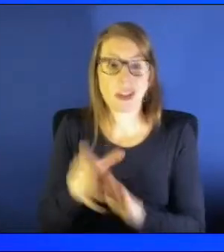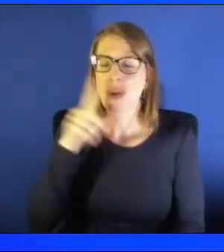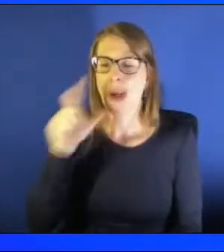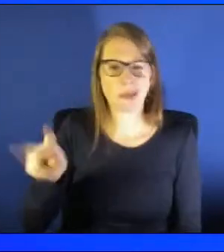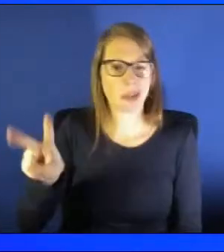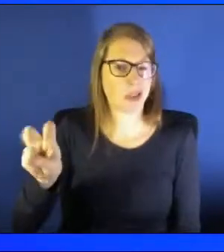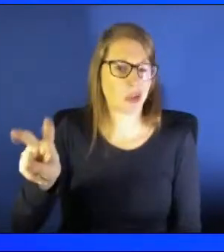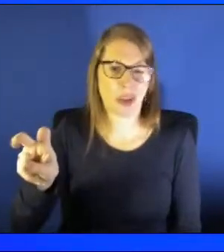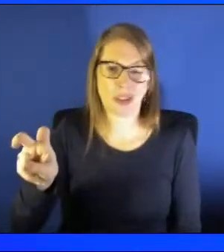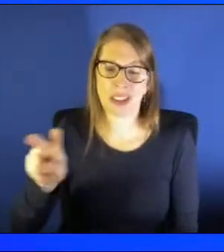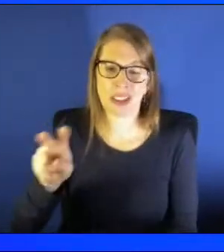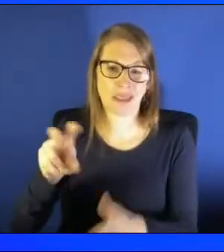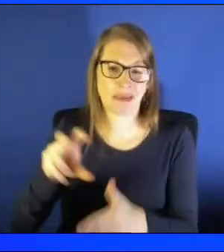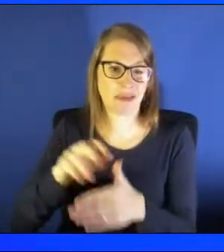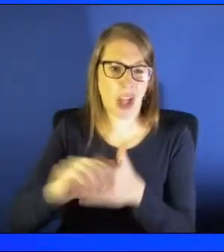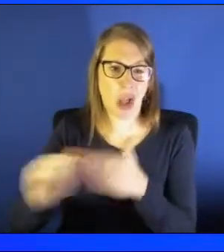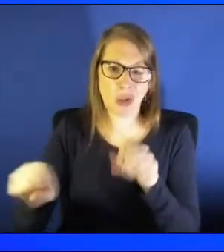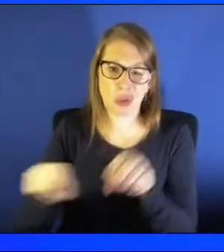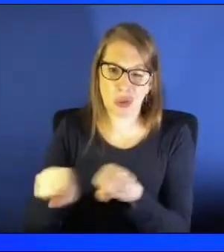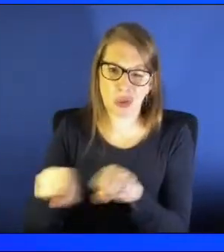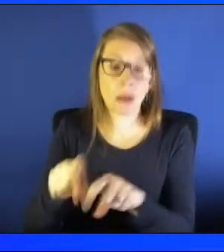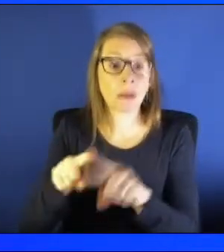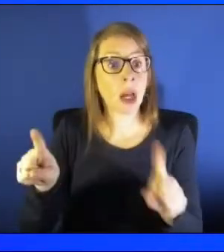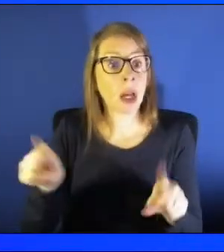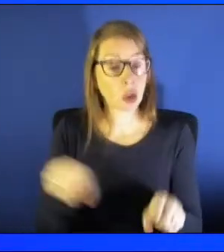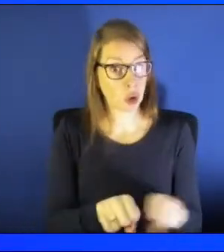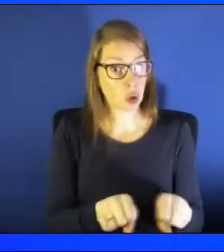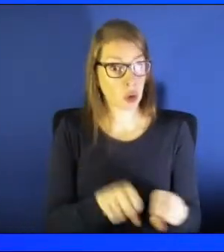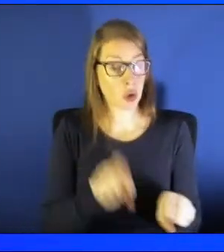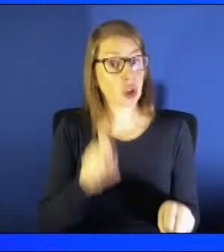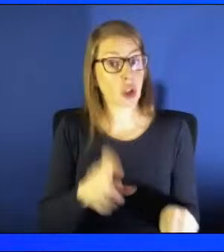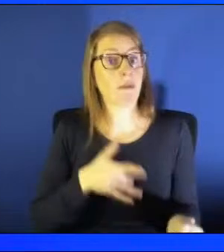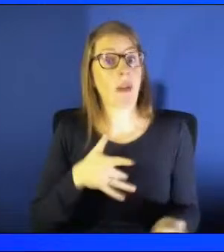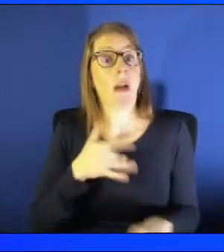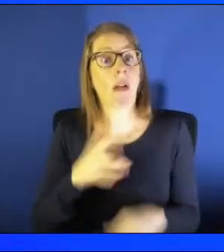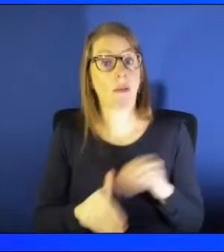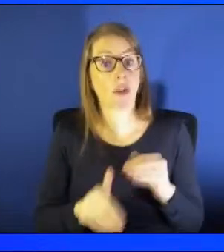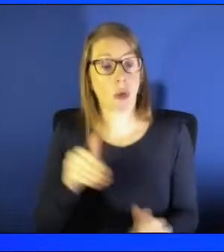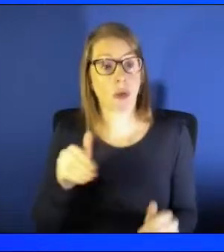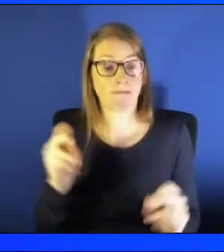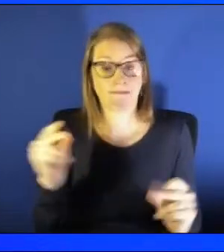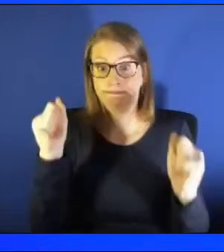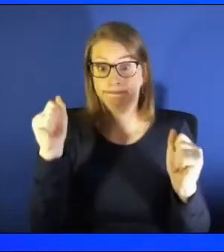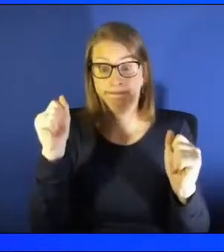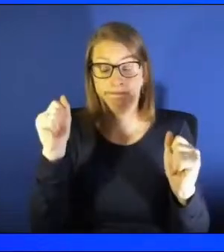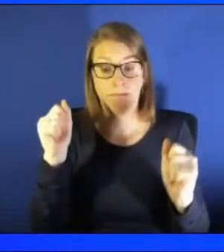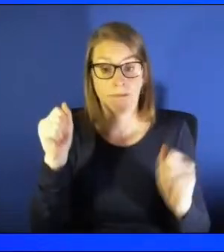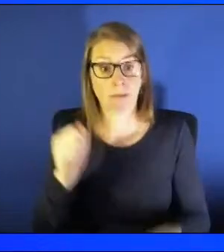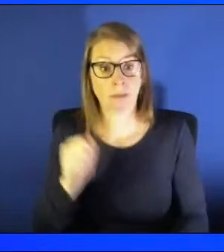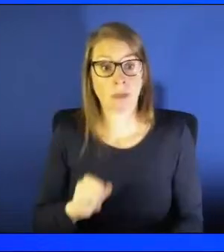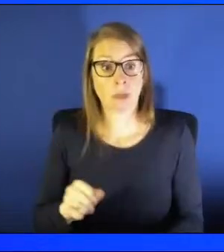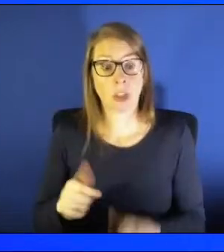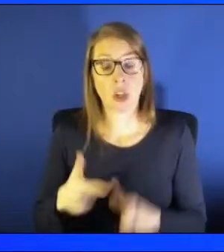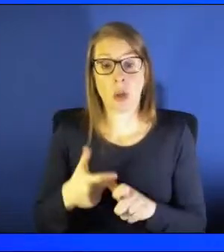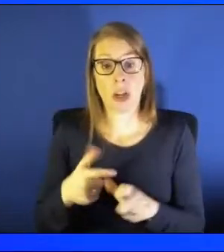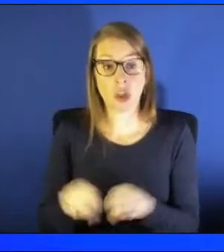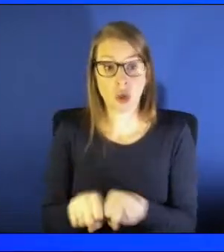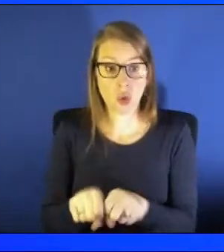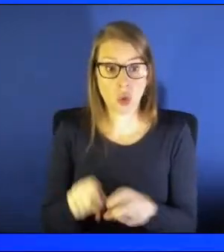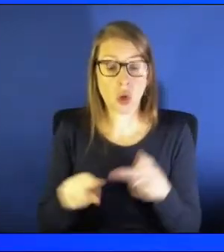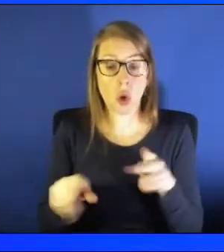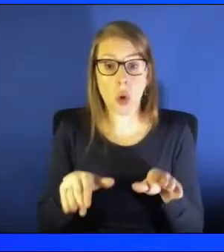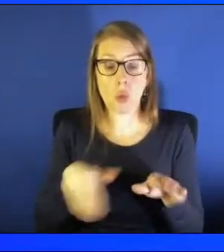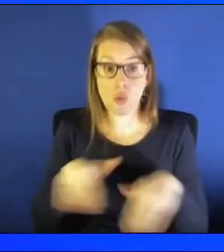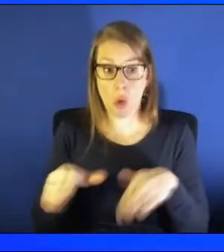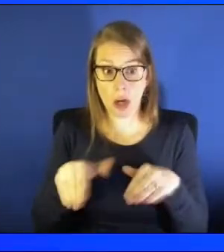shoe. I will say though that the shoes should feel comfortable right out of the box. Running shoes, walking shoes, you should not